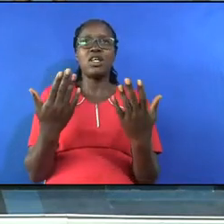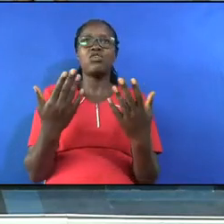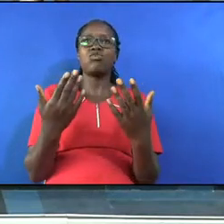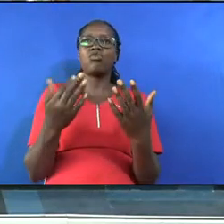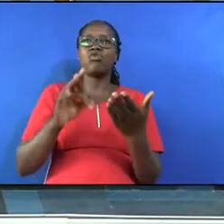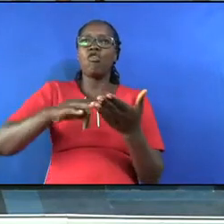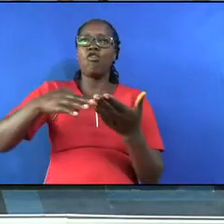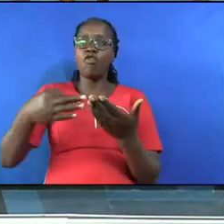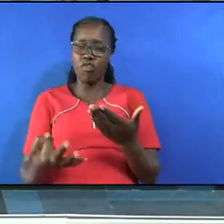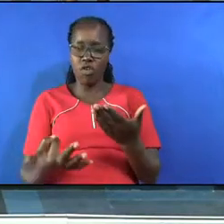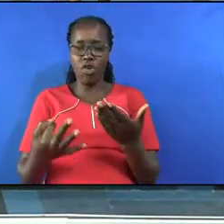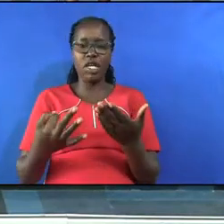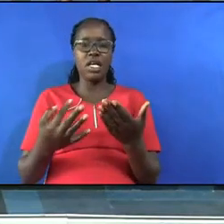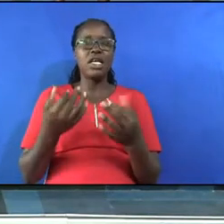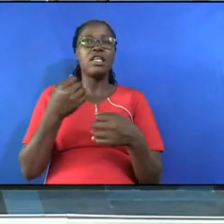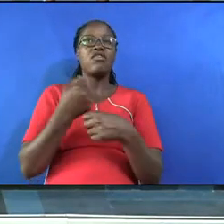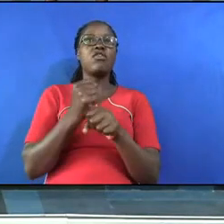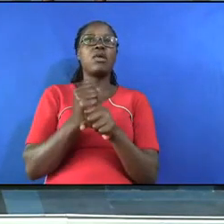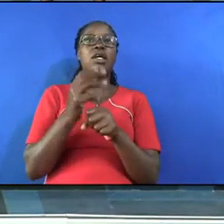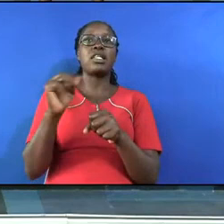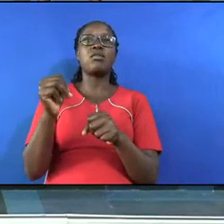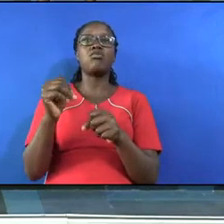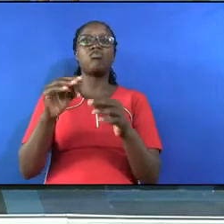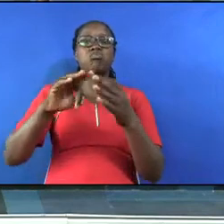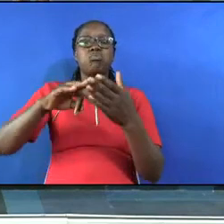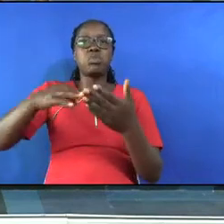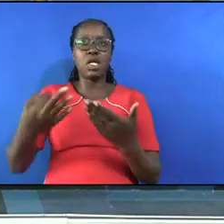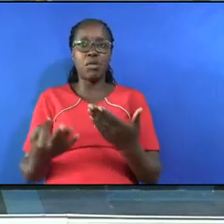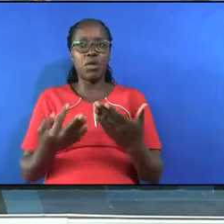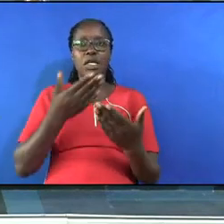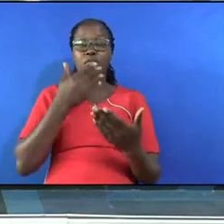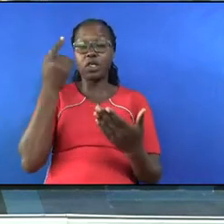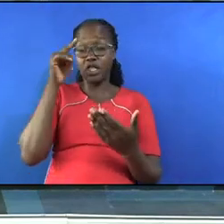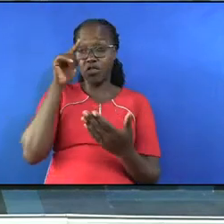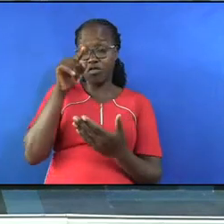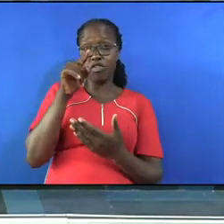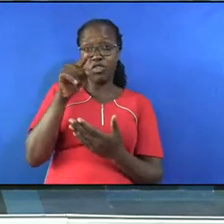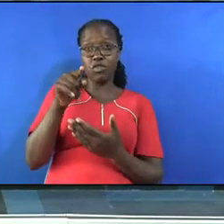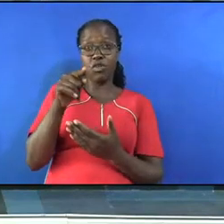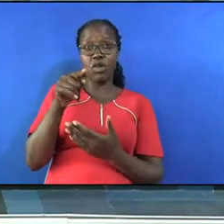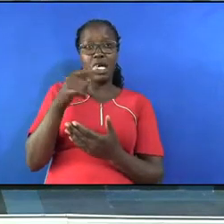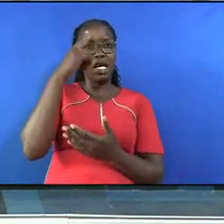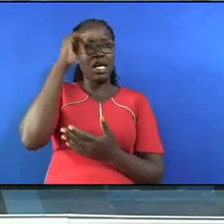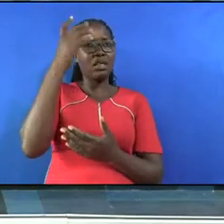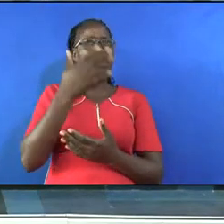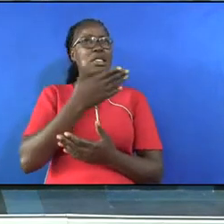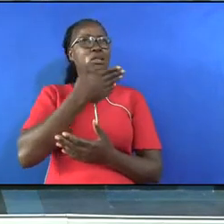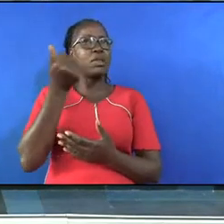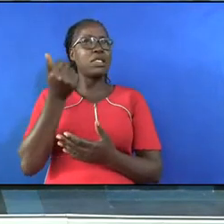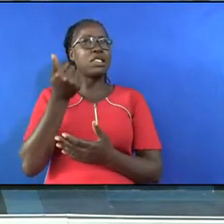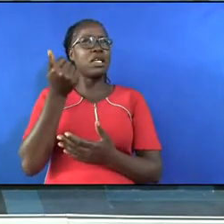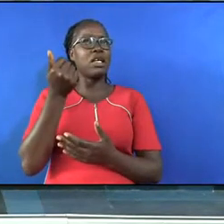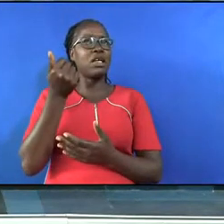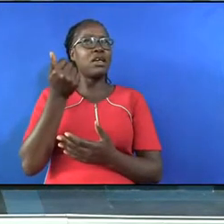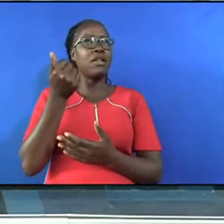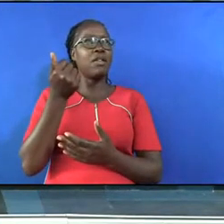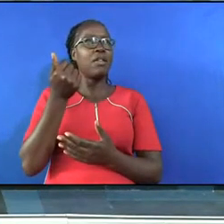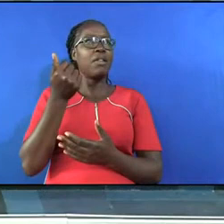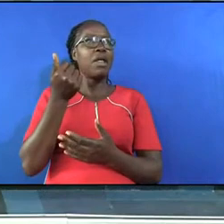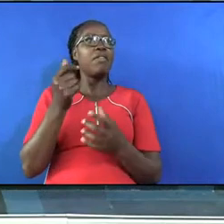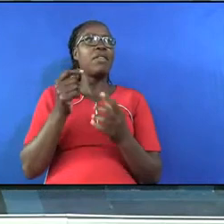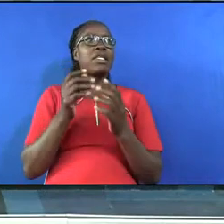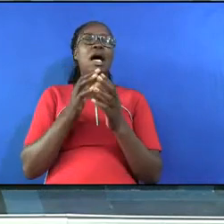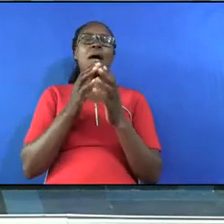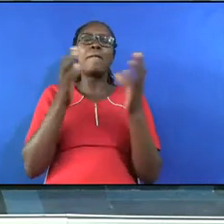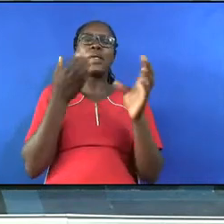stumble, anyone who causes them to stumble, it is better for you. Can you imagine? It is better that a millstone